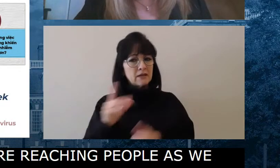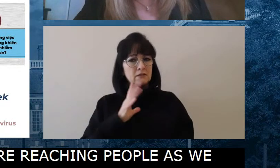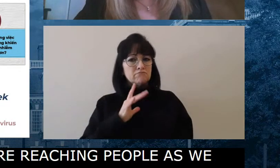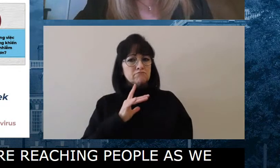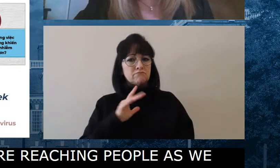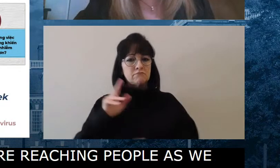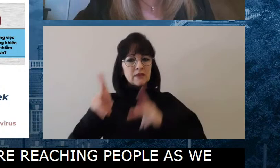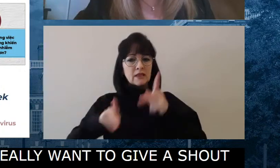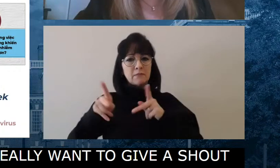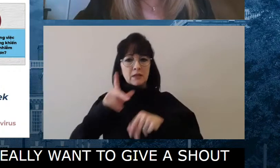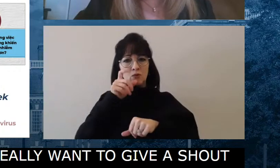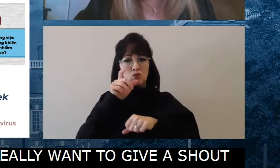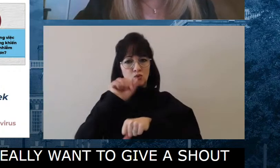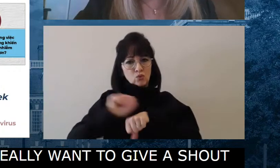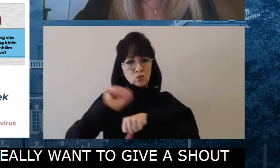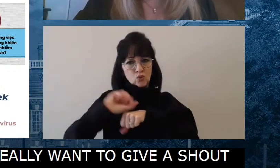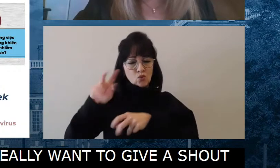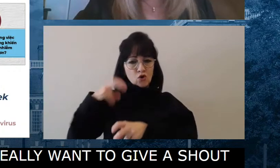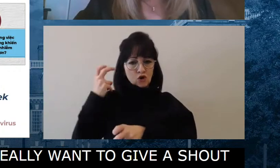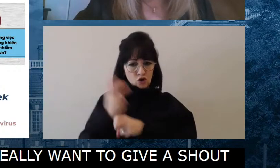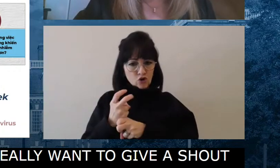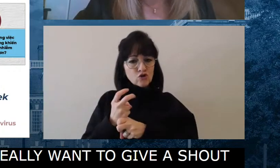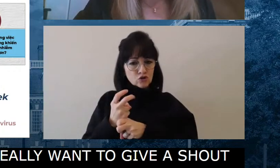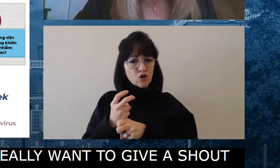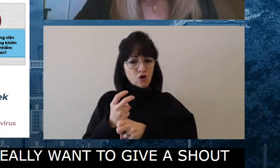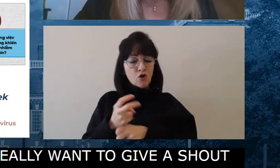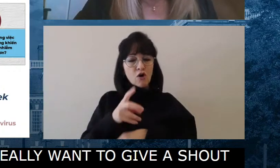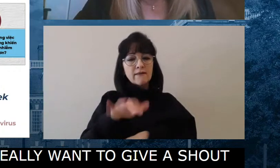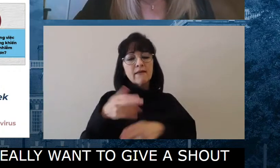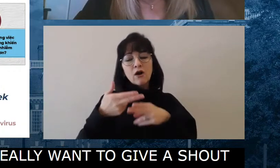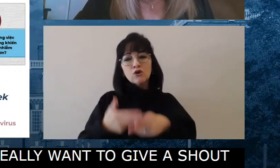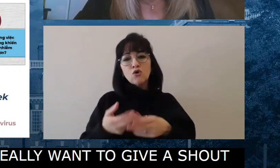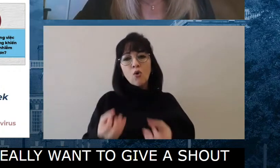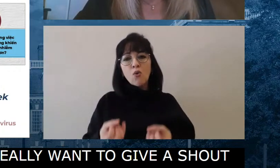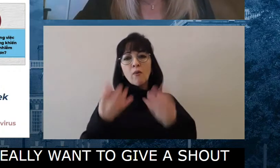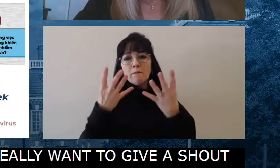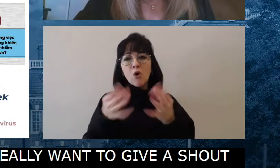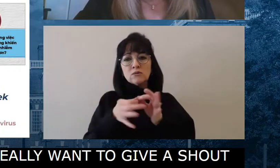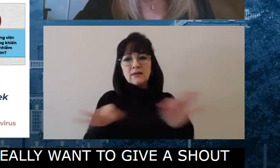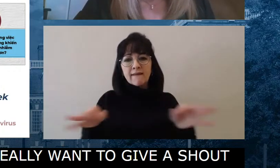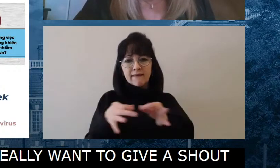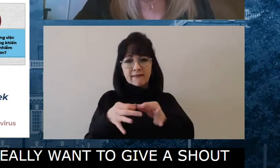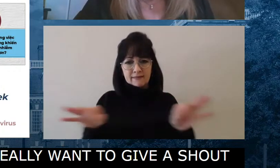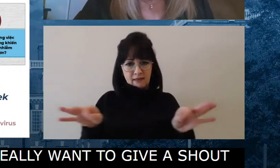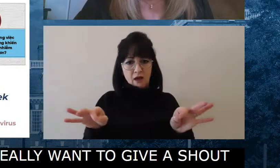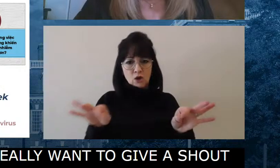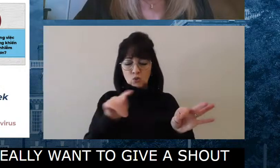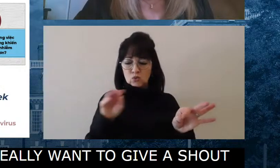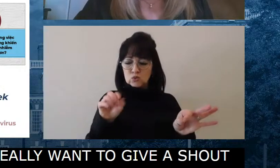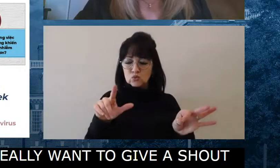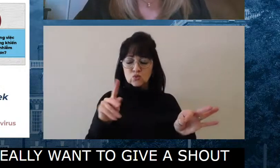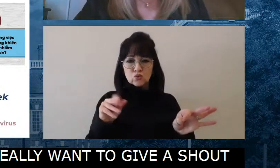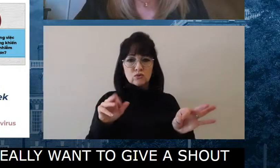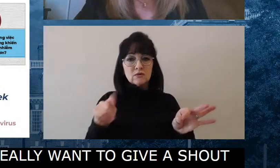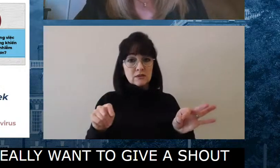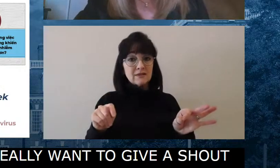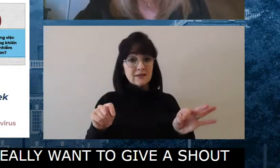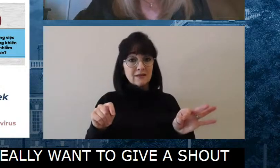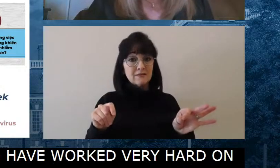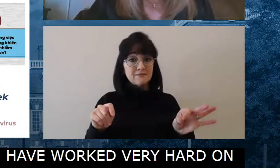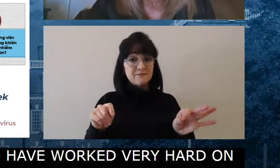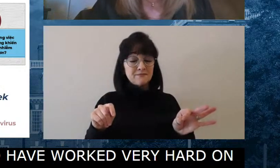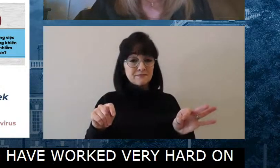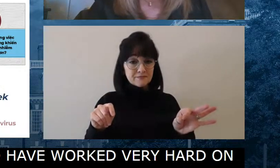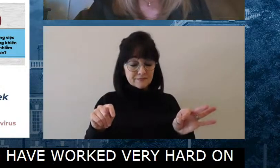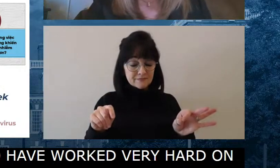hard on a multilingual toolkit. It's important that as we work to inform individuals